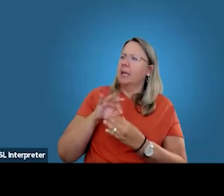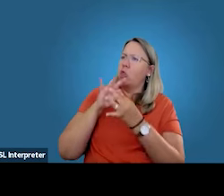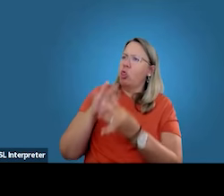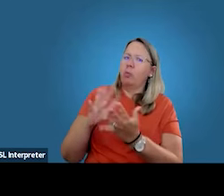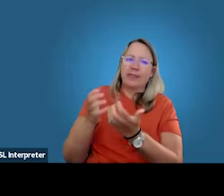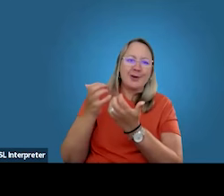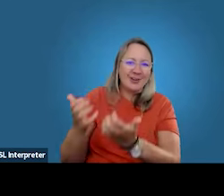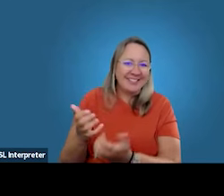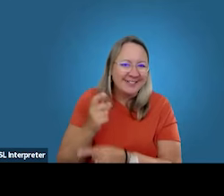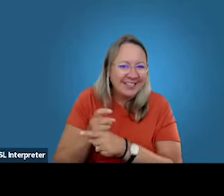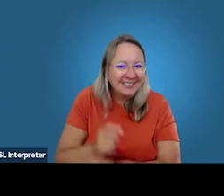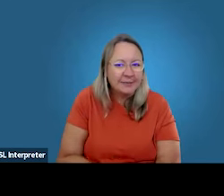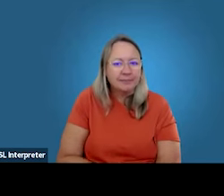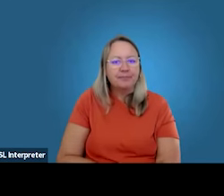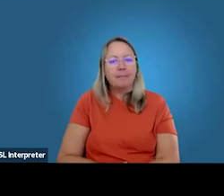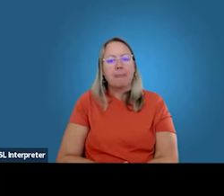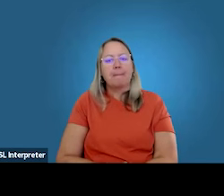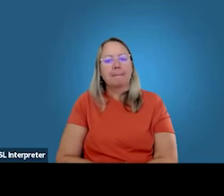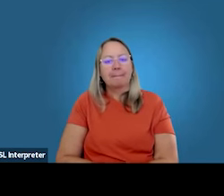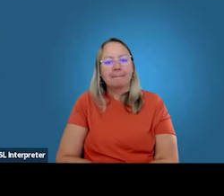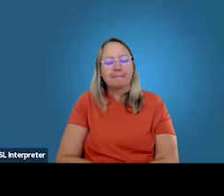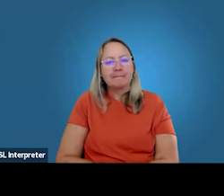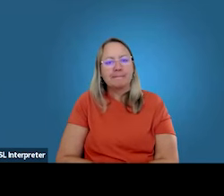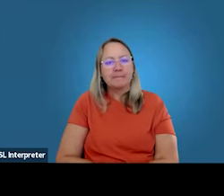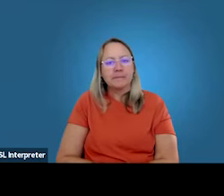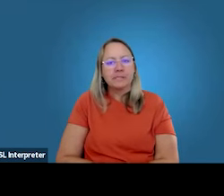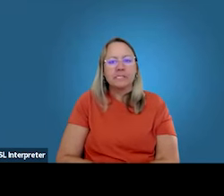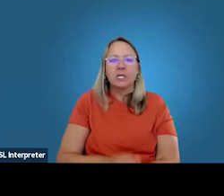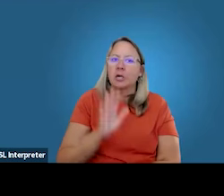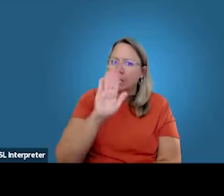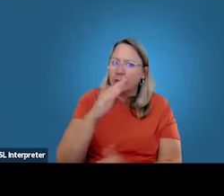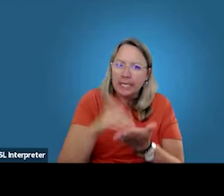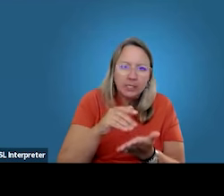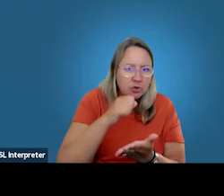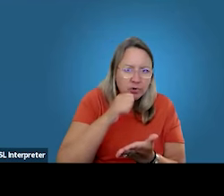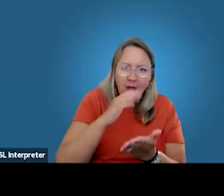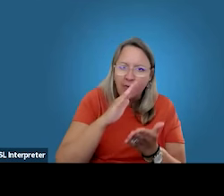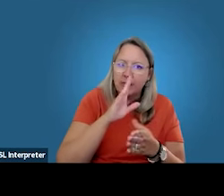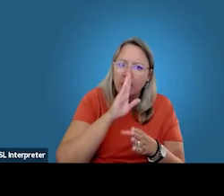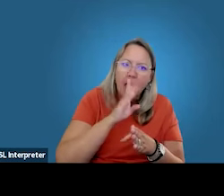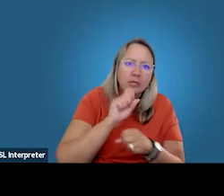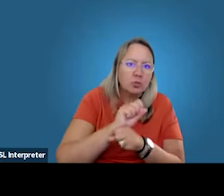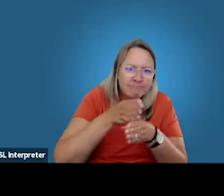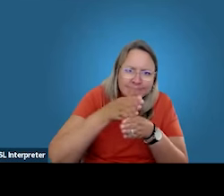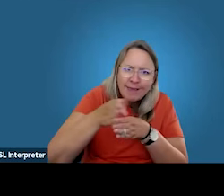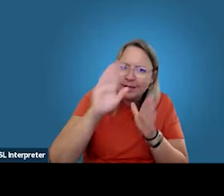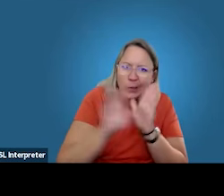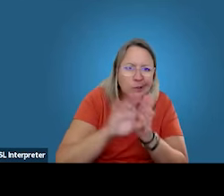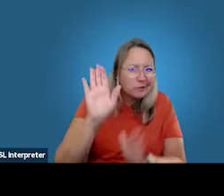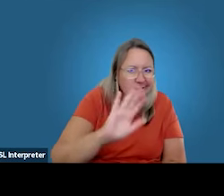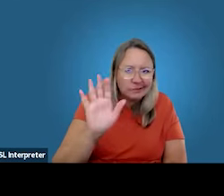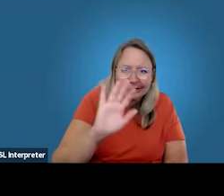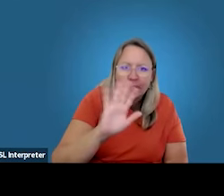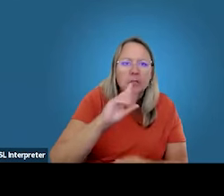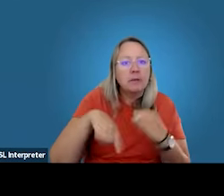building. So again, you are not the main character. We often think when we are communicating to audiences that it's all about us and it's all about